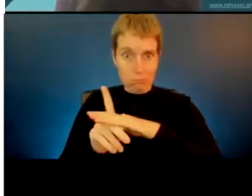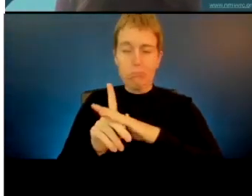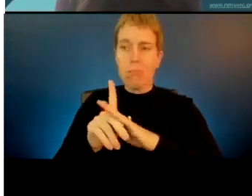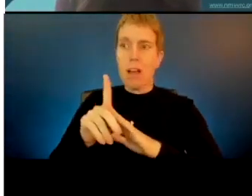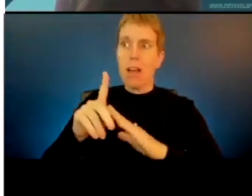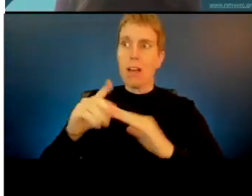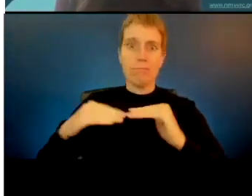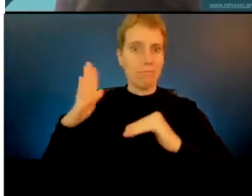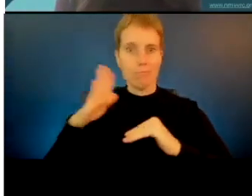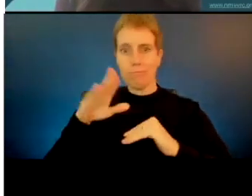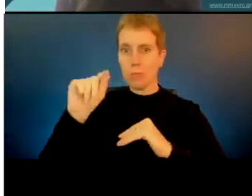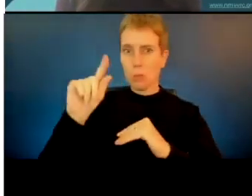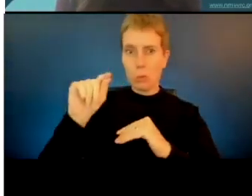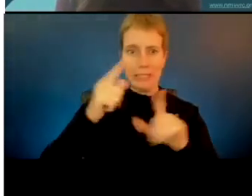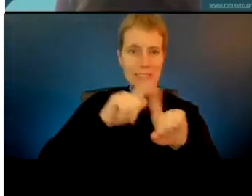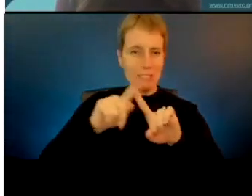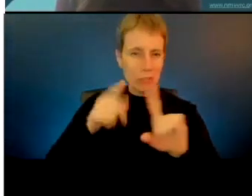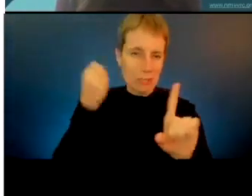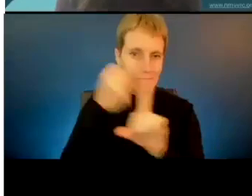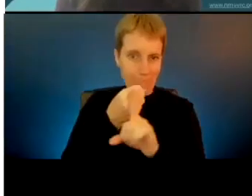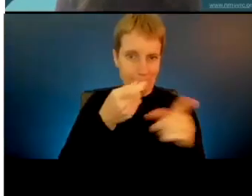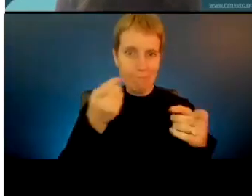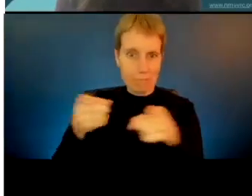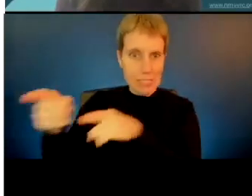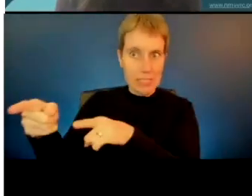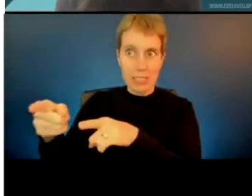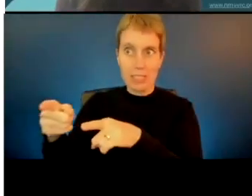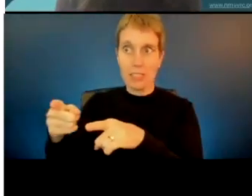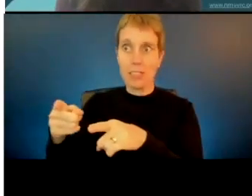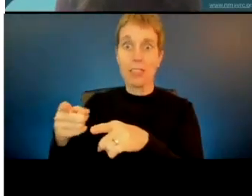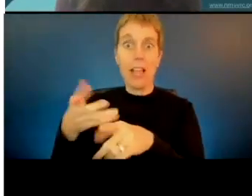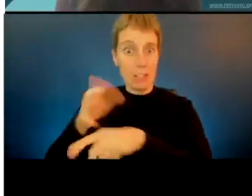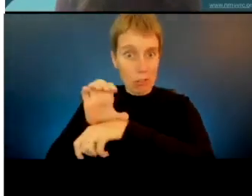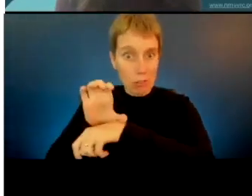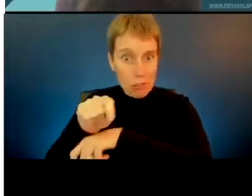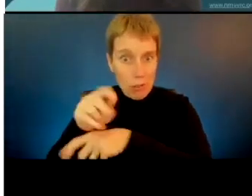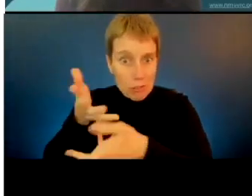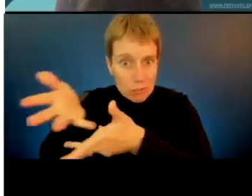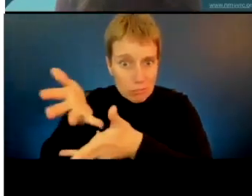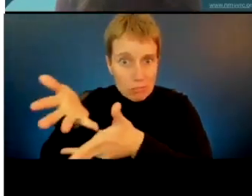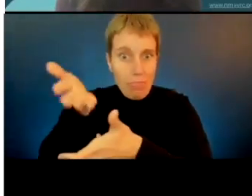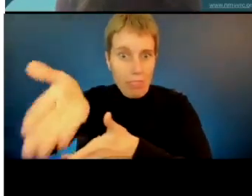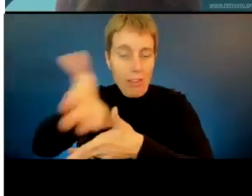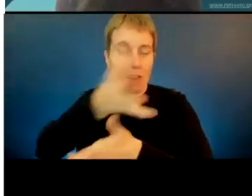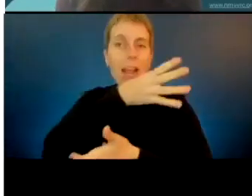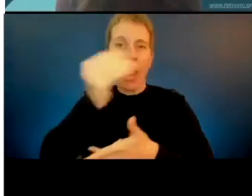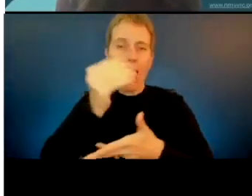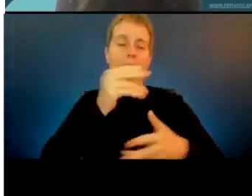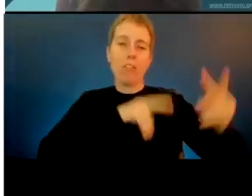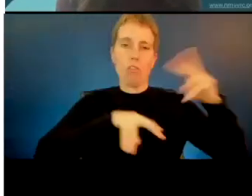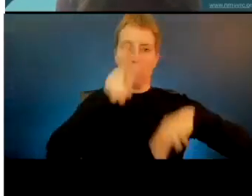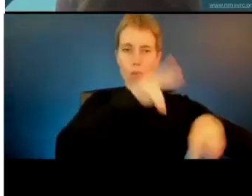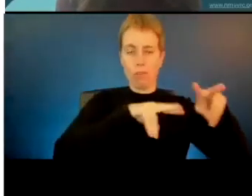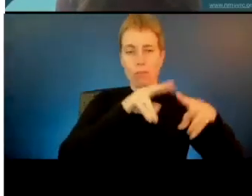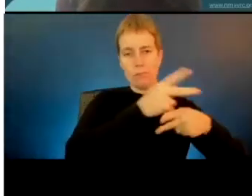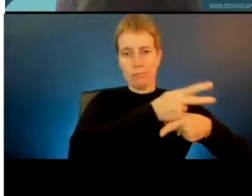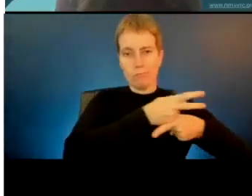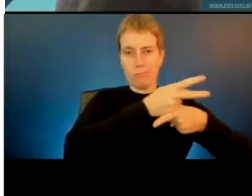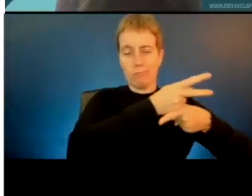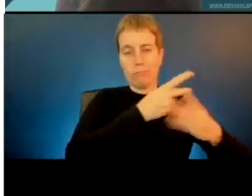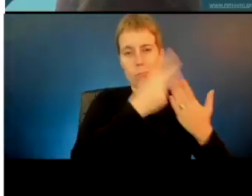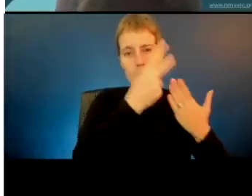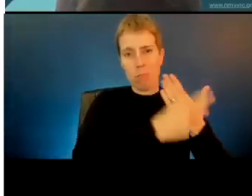on scene as a consultant and as oversight of programs and funding.